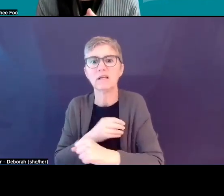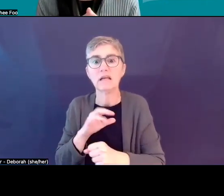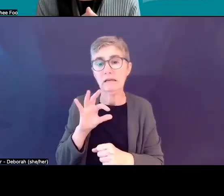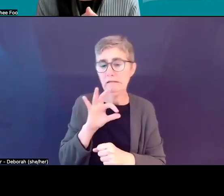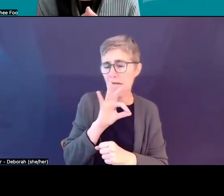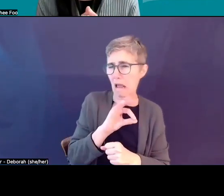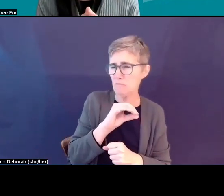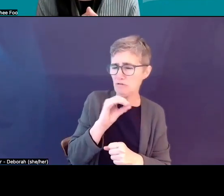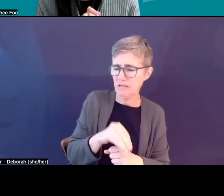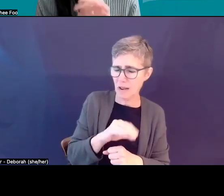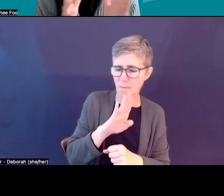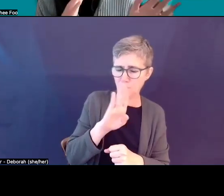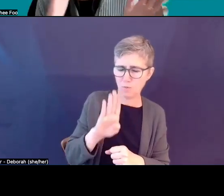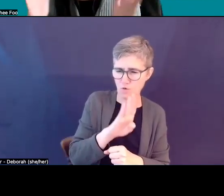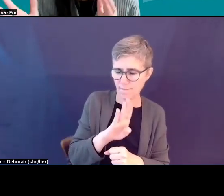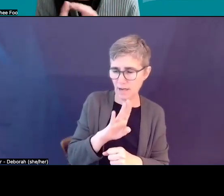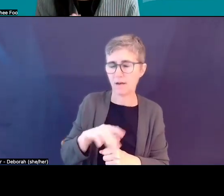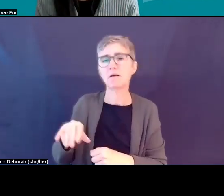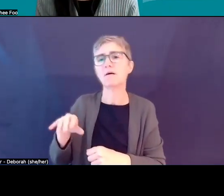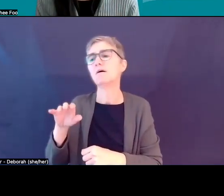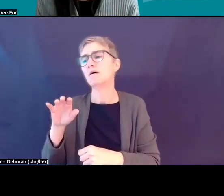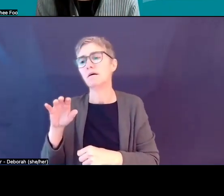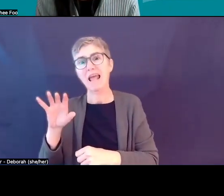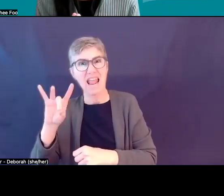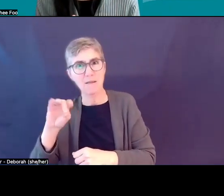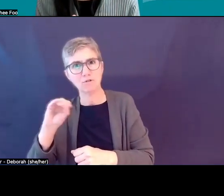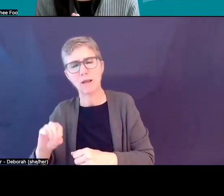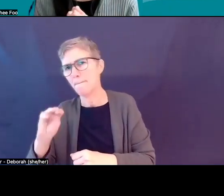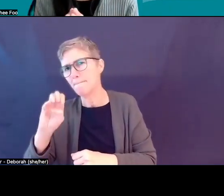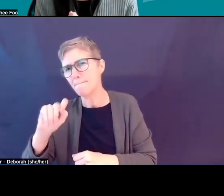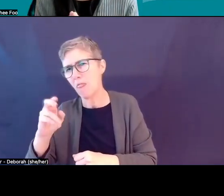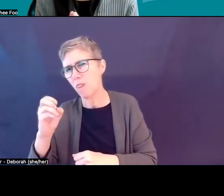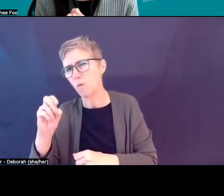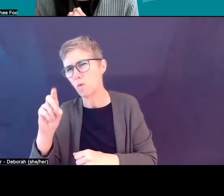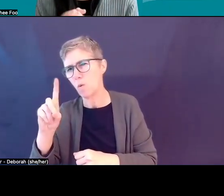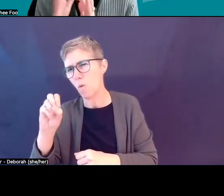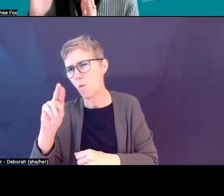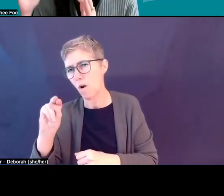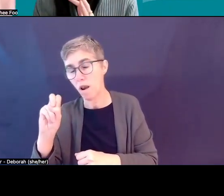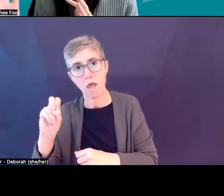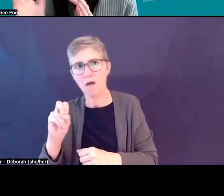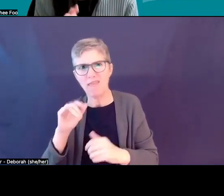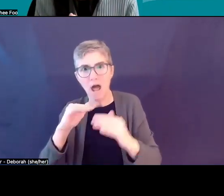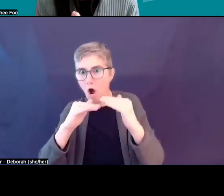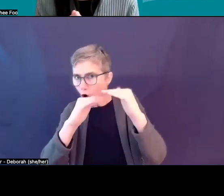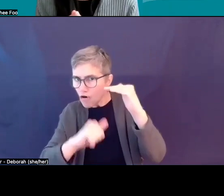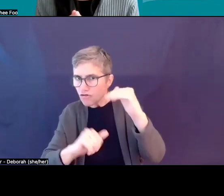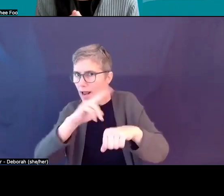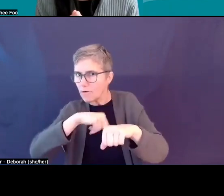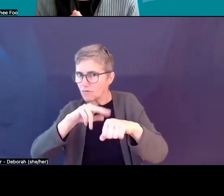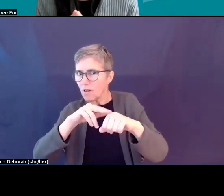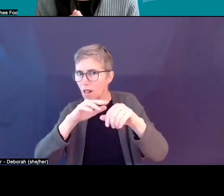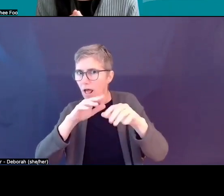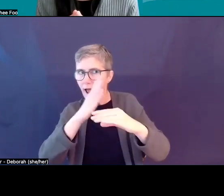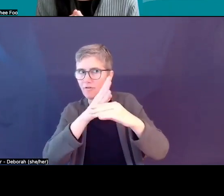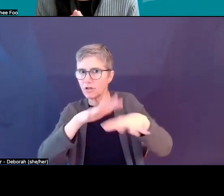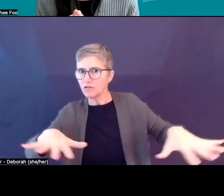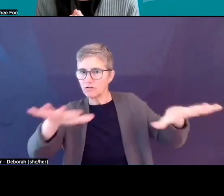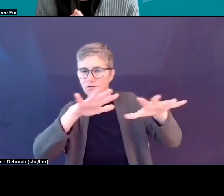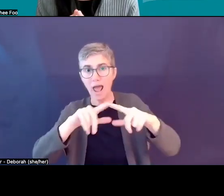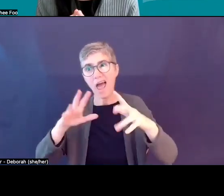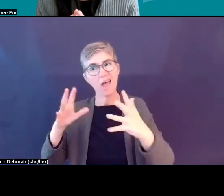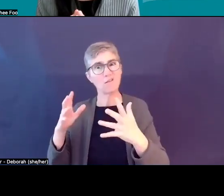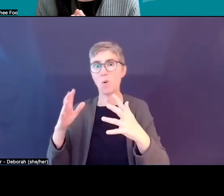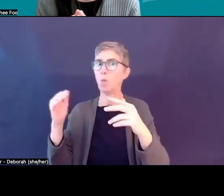buprenorphine, 8% methadone, which is far below the national average as well as the recommended